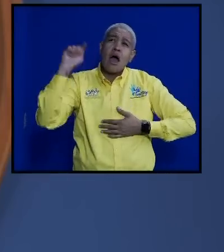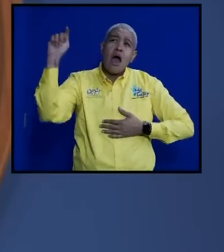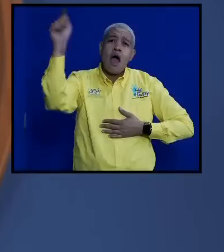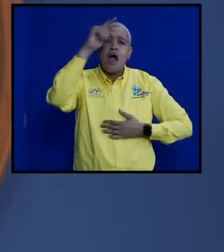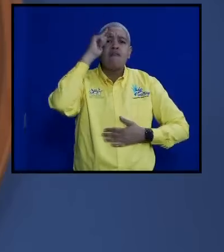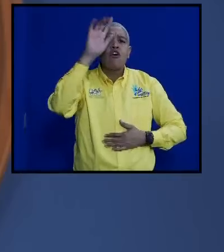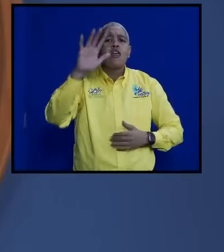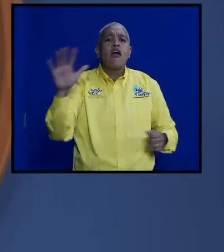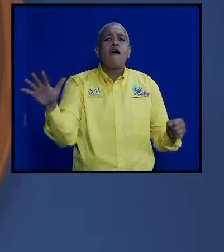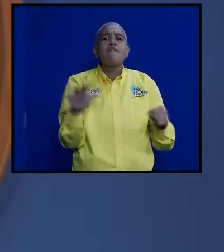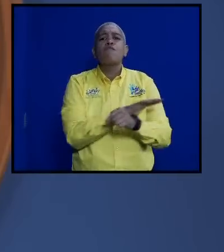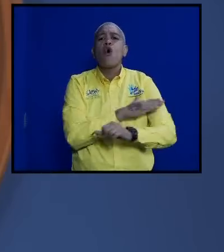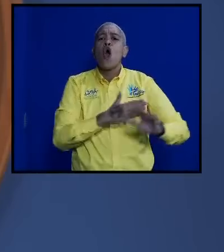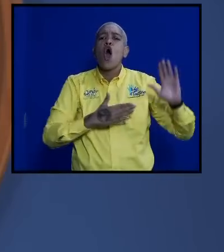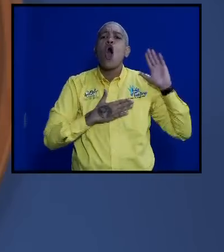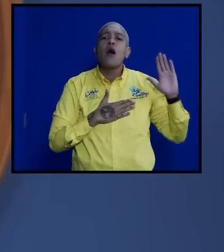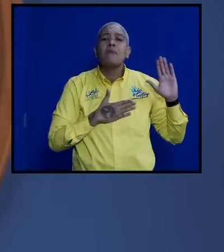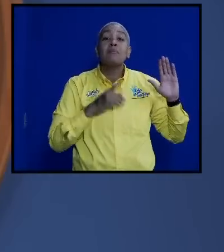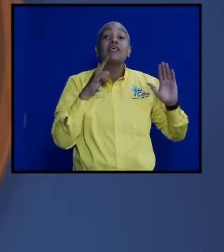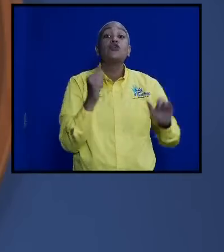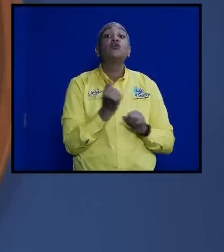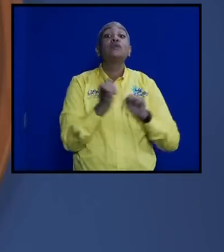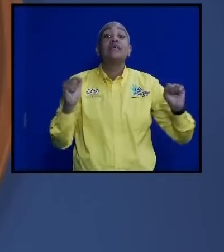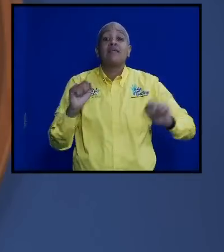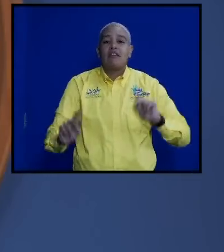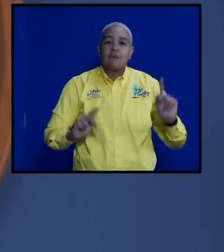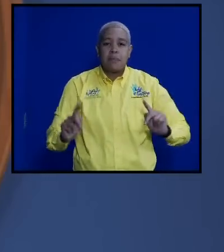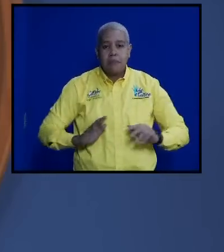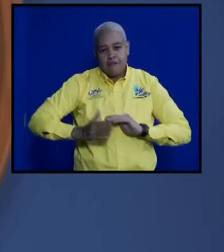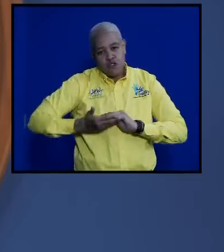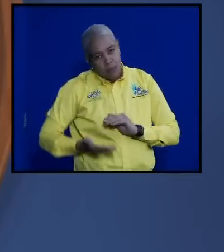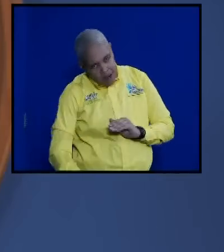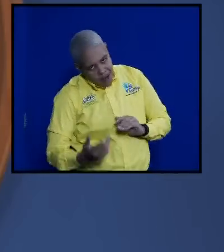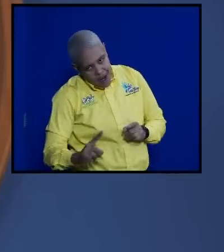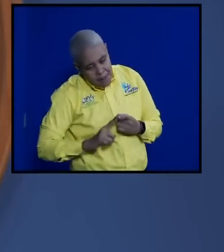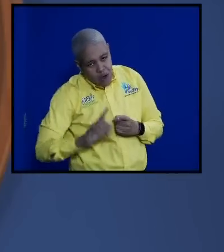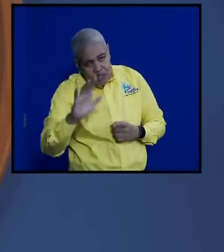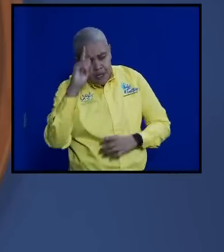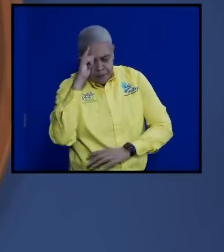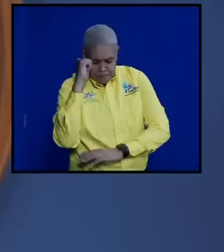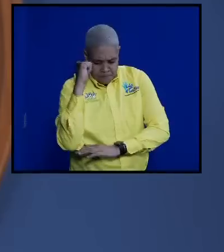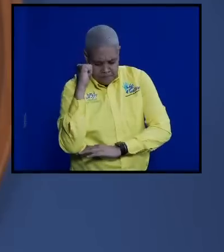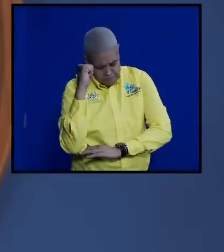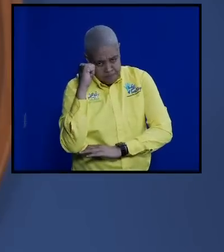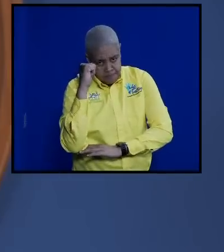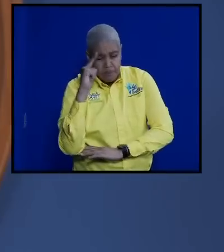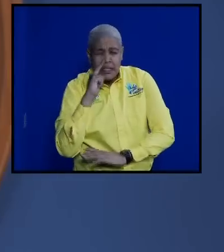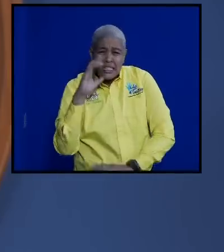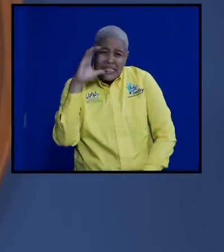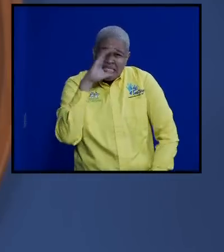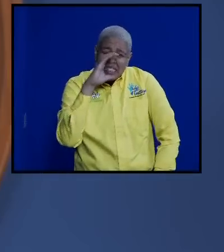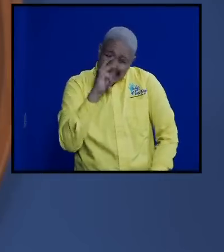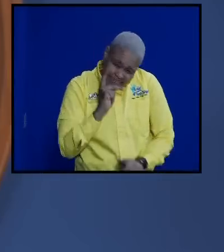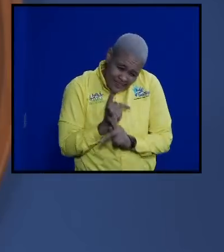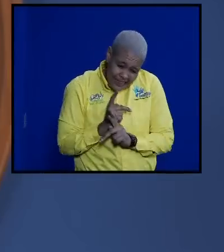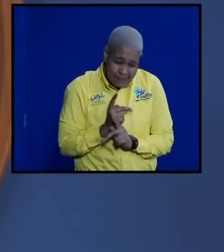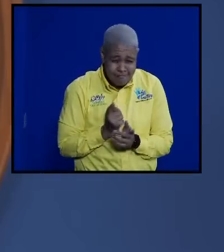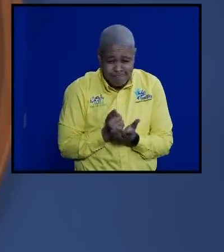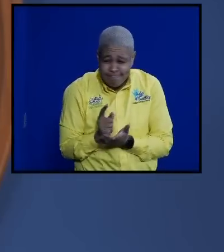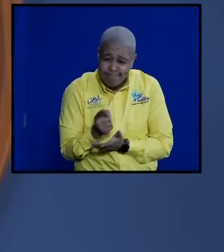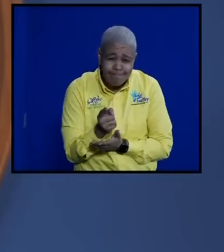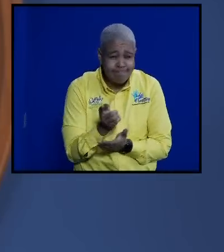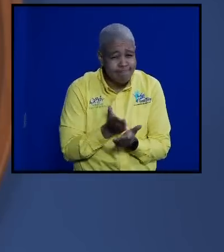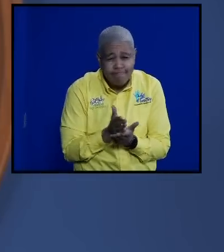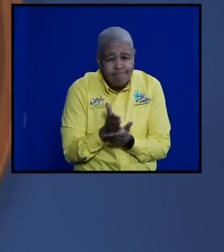their unwavering commitment to the safety of the people of Jamaica and their steadfastness and persistence under difficult